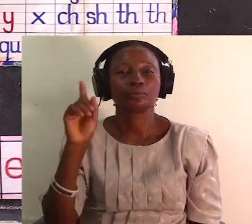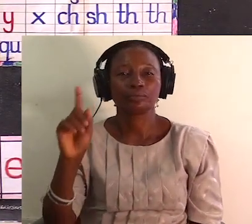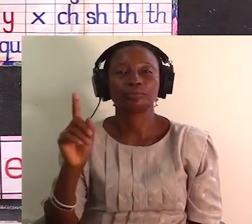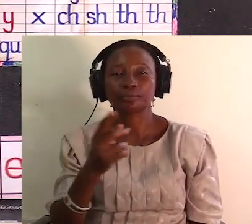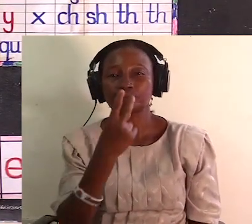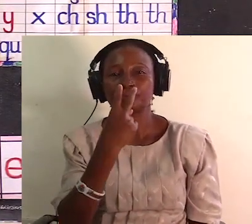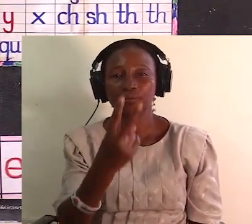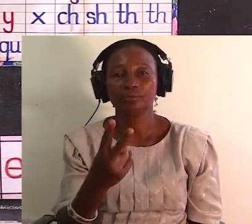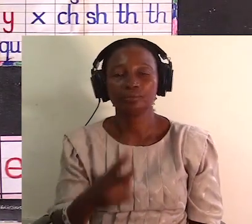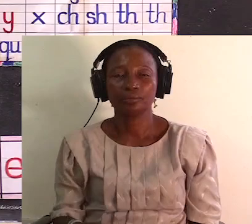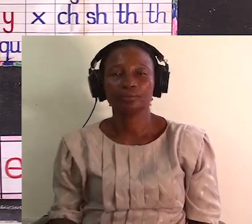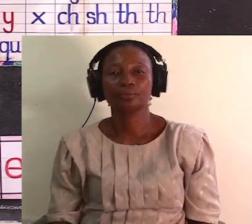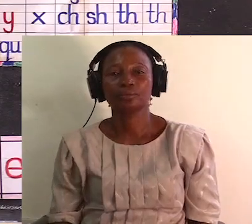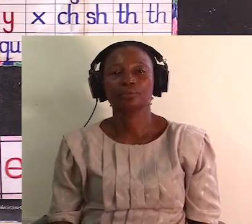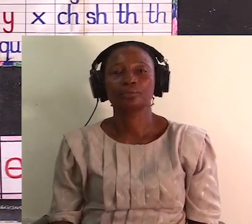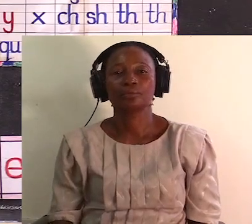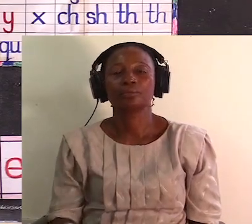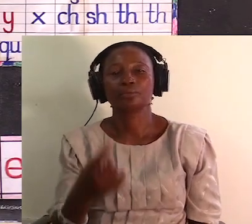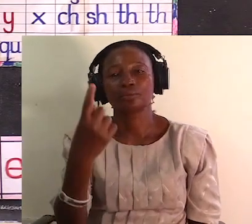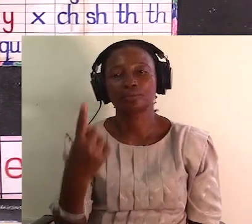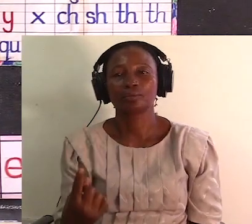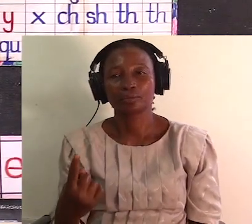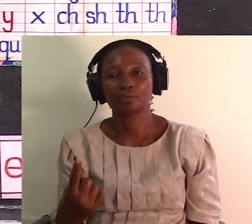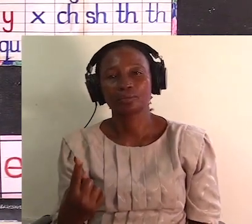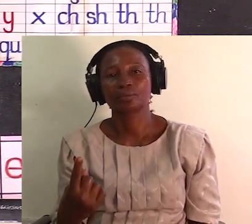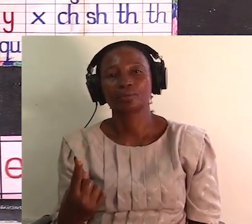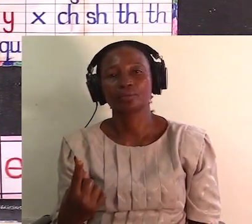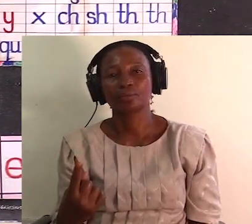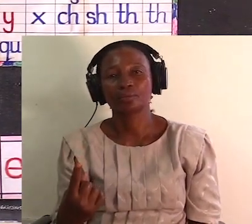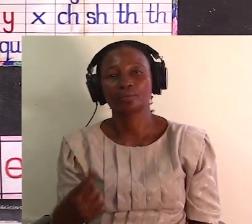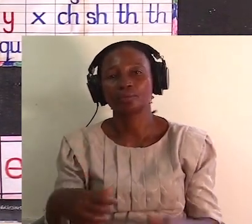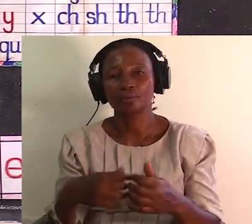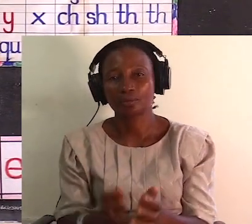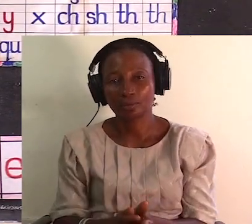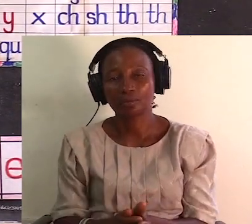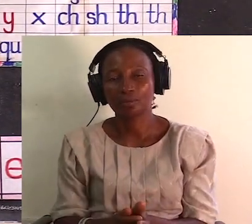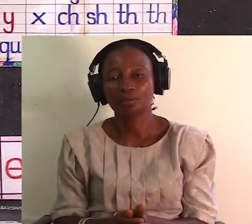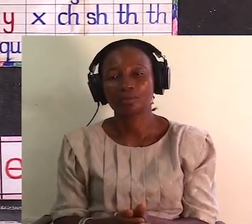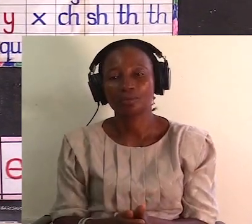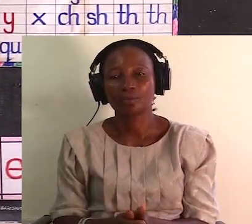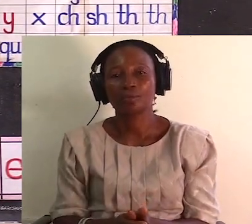are watching and you are alone, the choice will be yours.